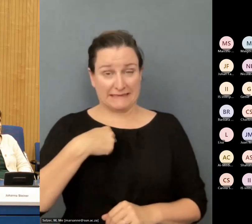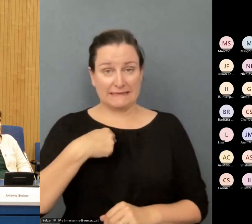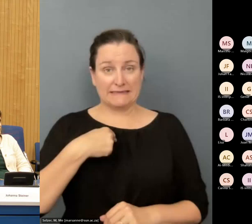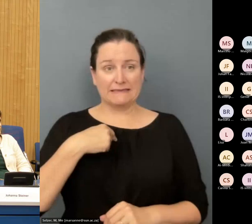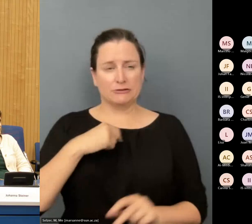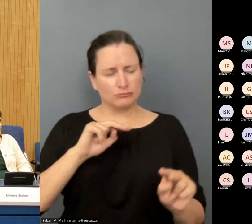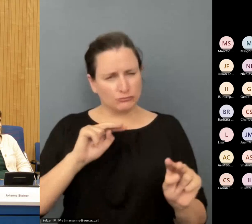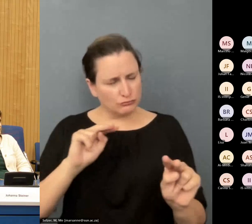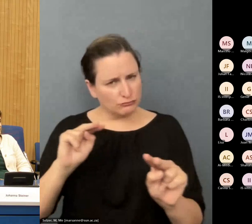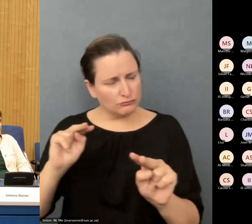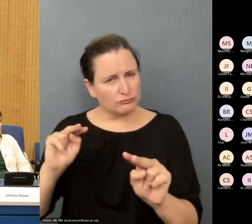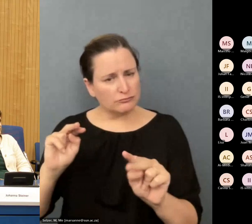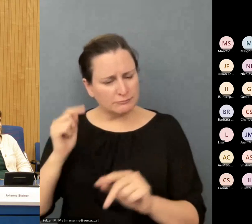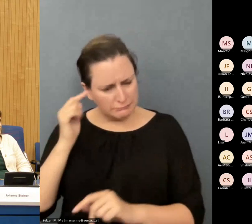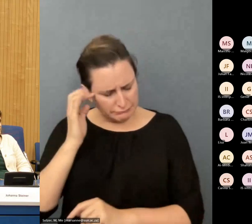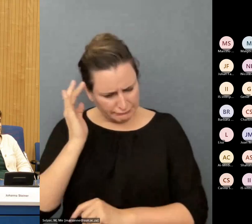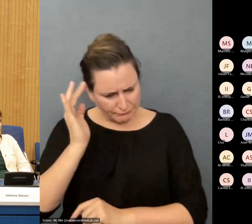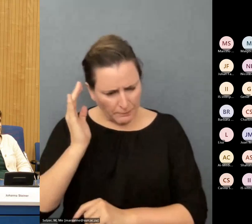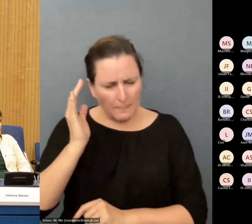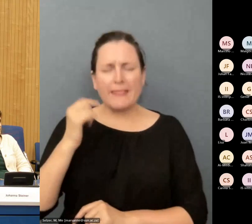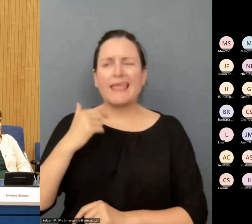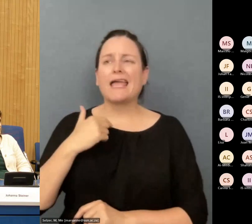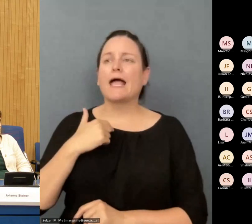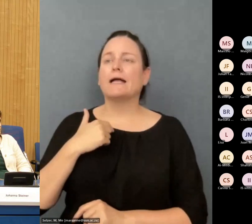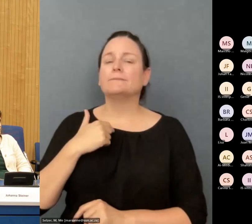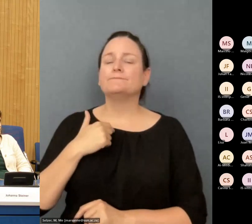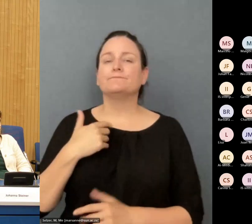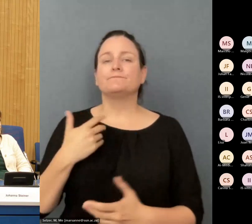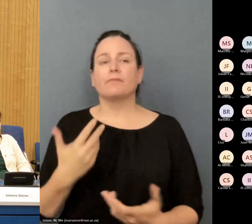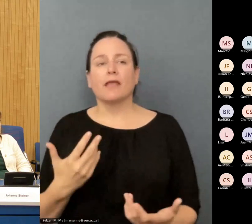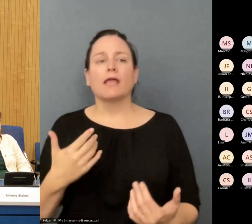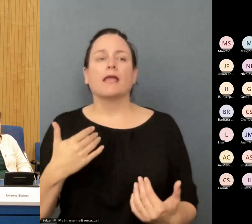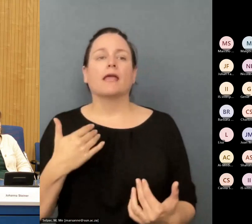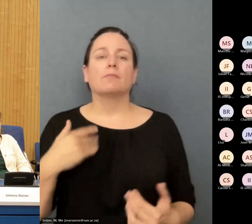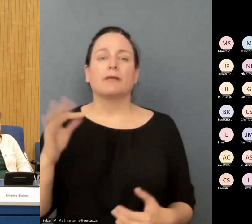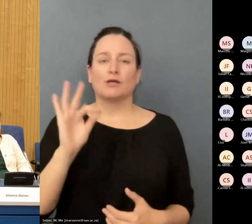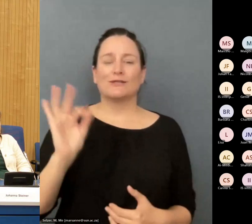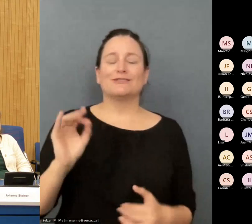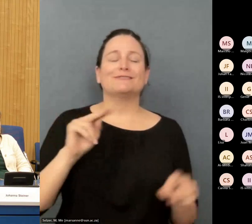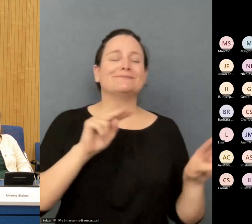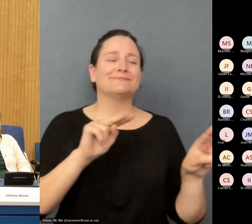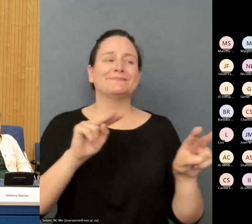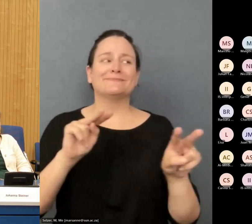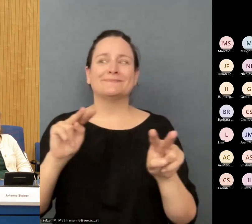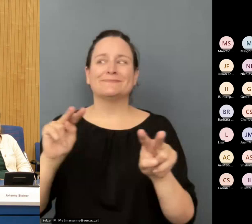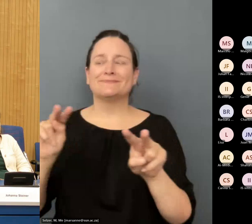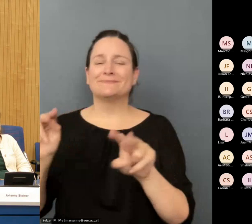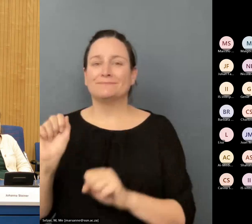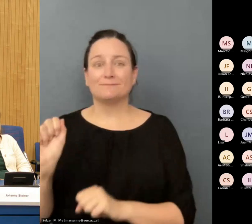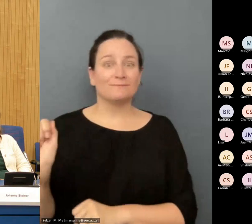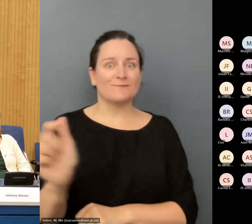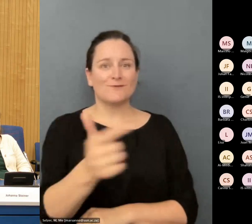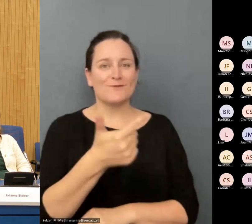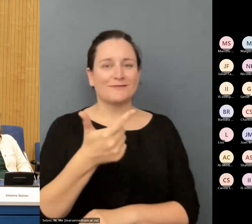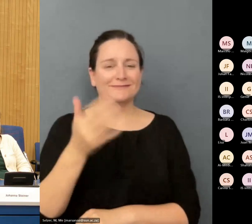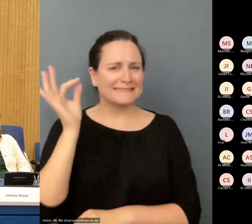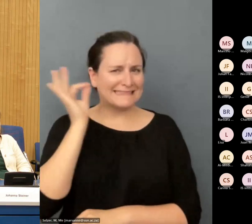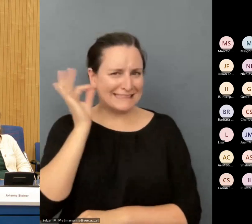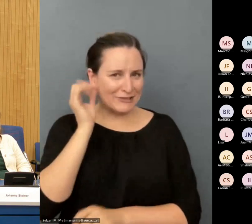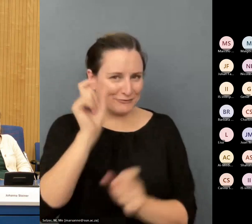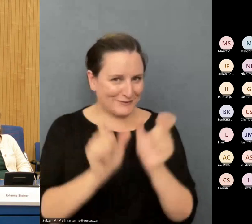question that it's been a bit open to see so many hearing people speaking about sign language. It's quite